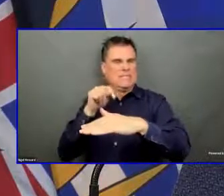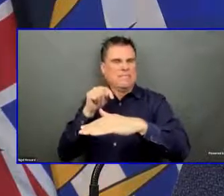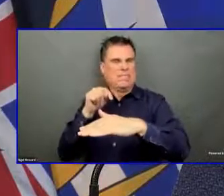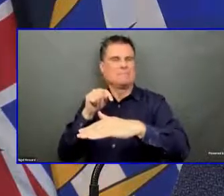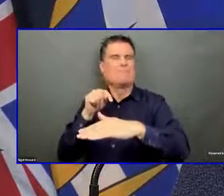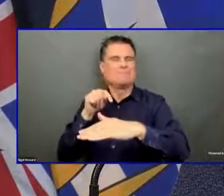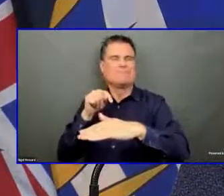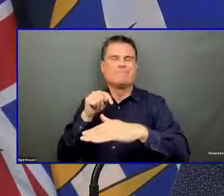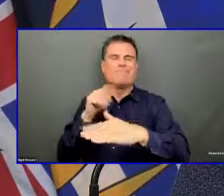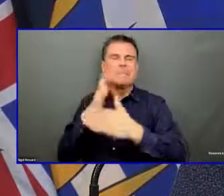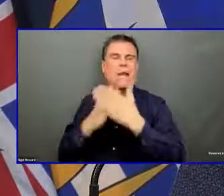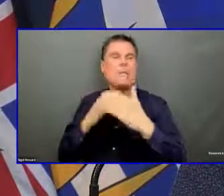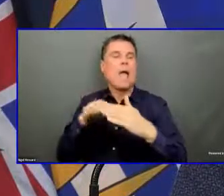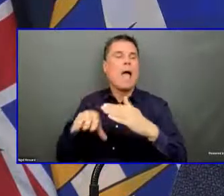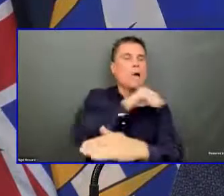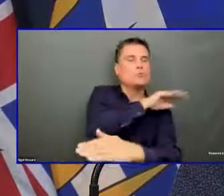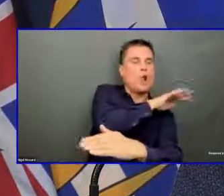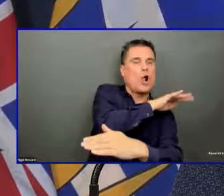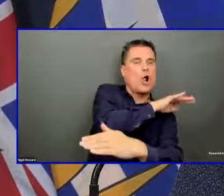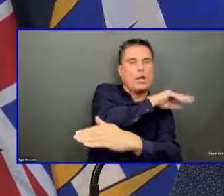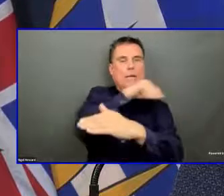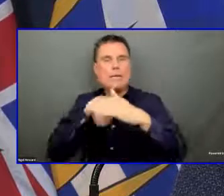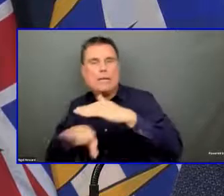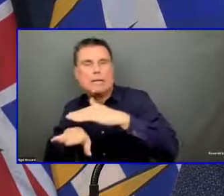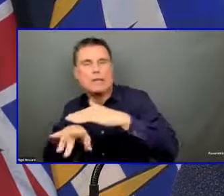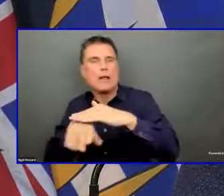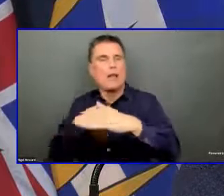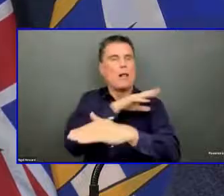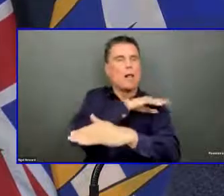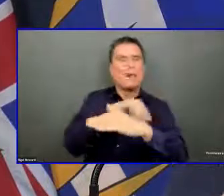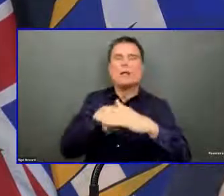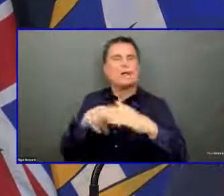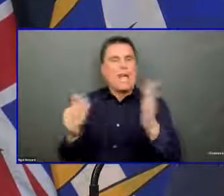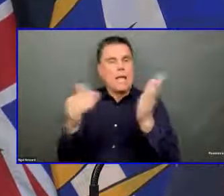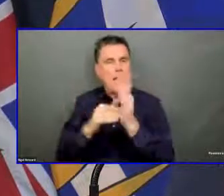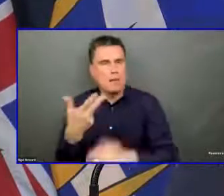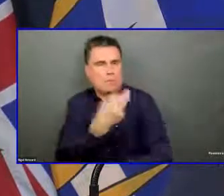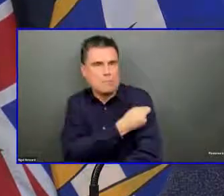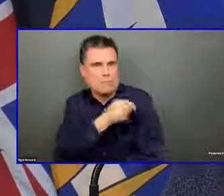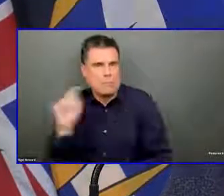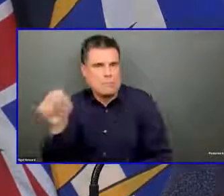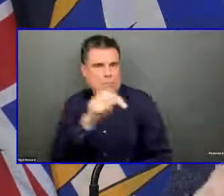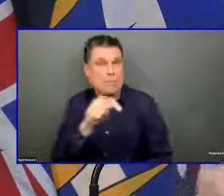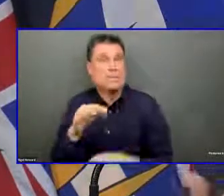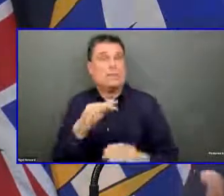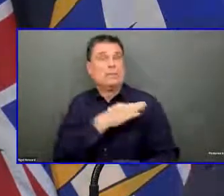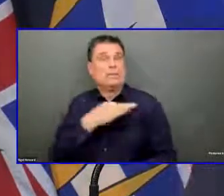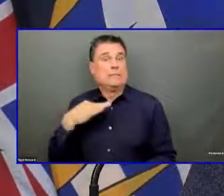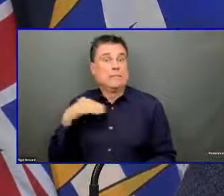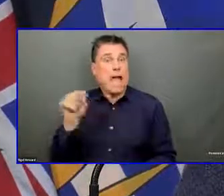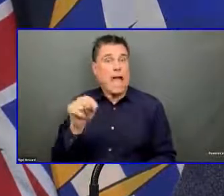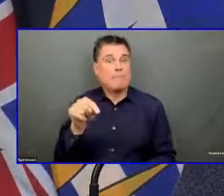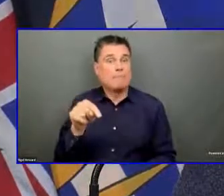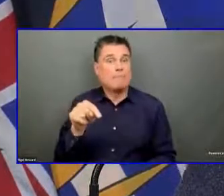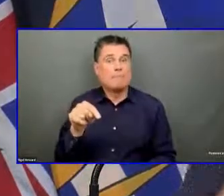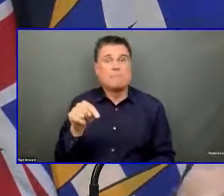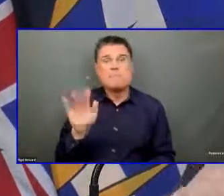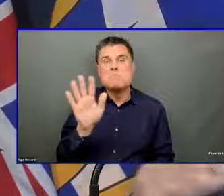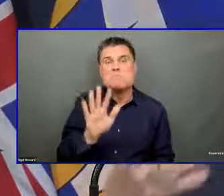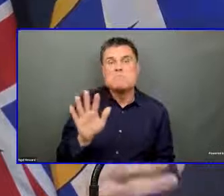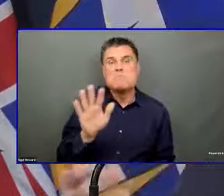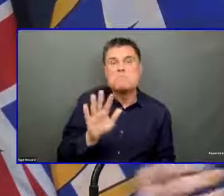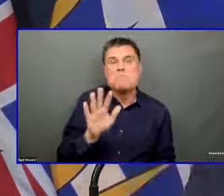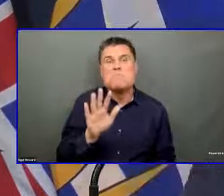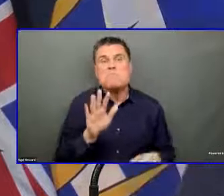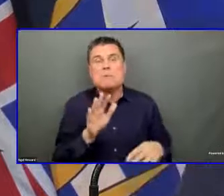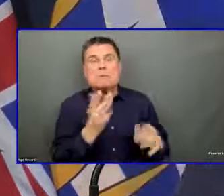and there were a certain percentage of the staff, we understand, who weren't available or didn't receive it in the first